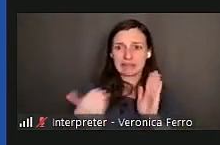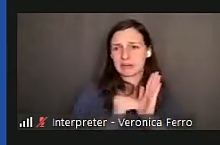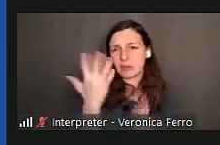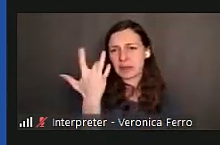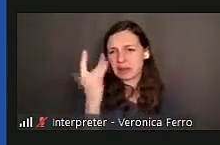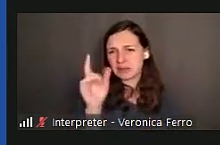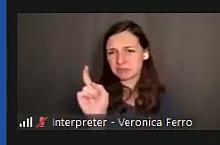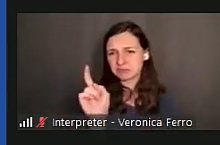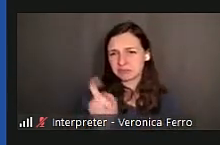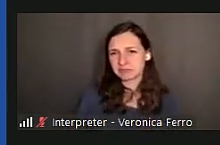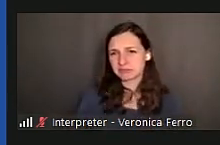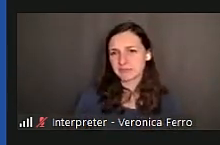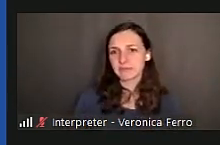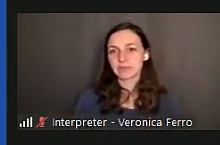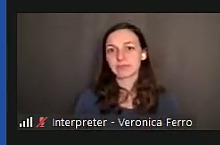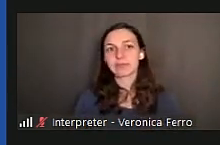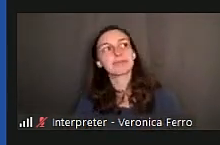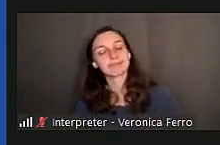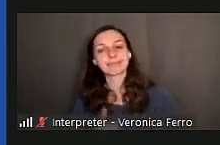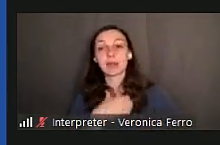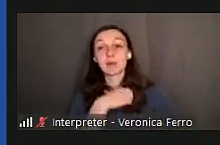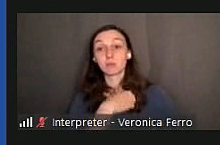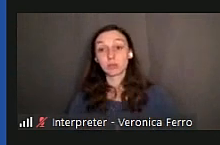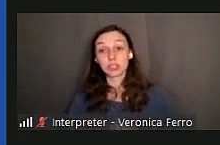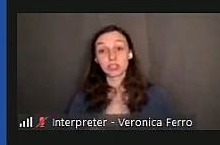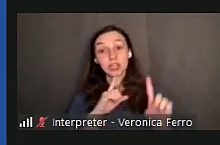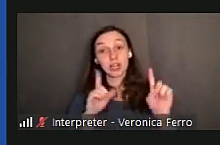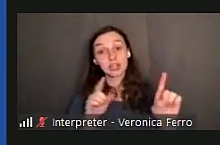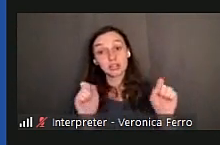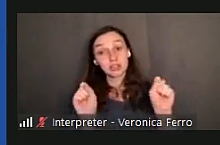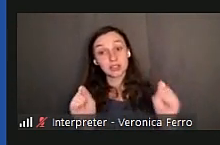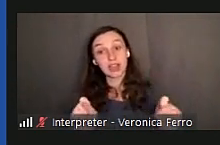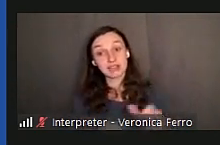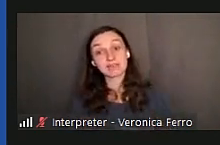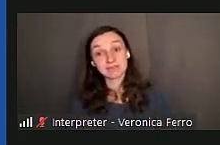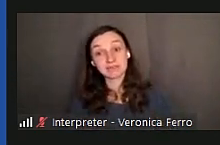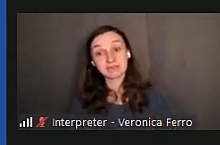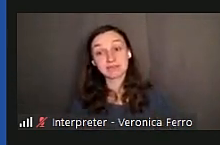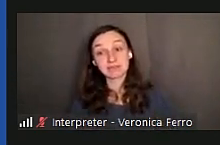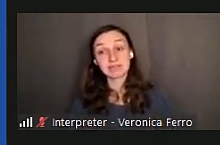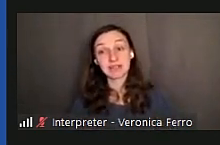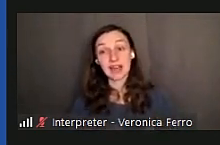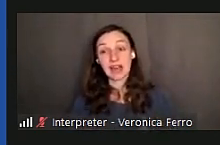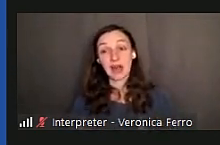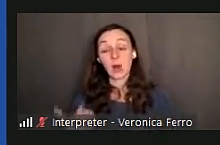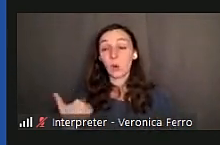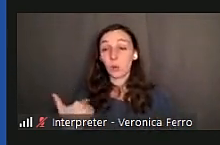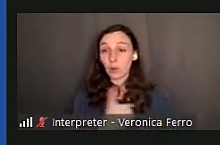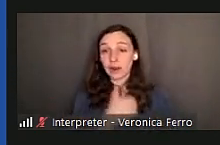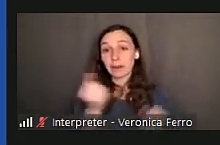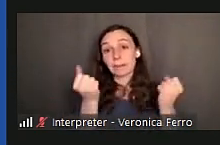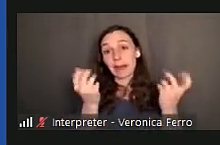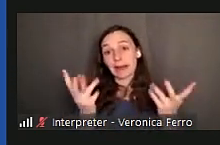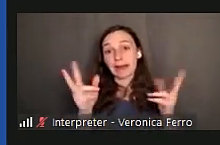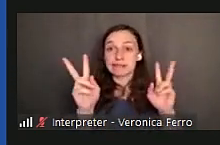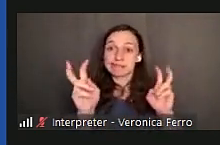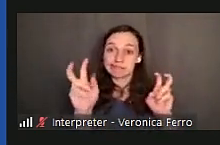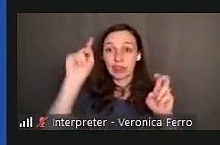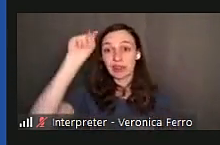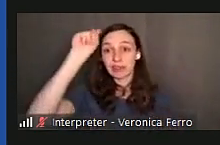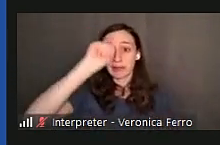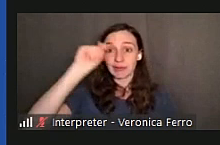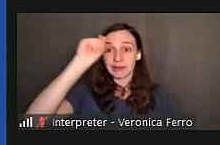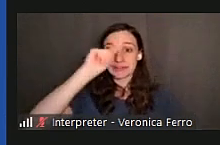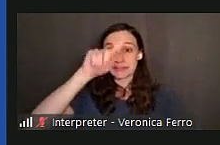Yes, I wish I had an answer to that question. I think we certainly have some theories on why that could be, but I think it's important to remember